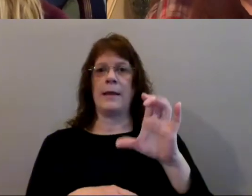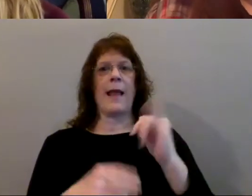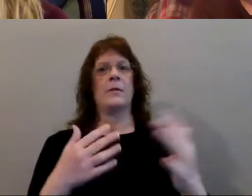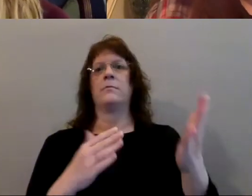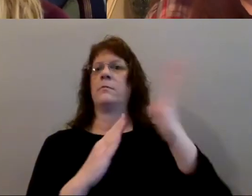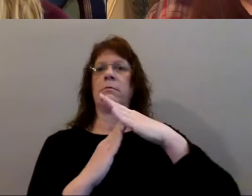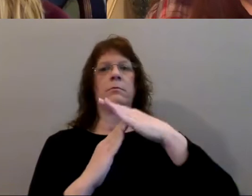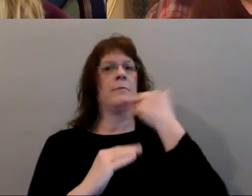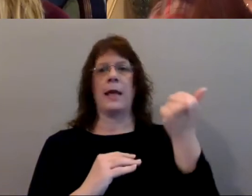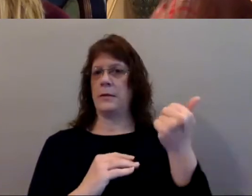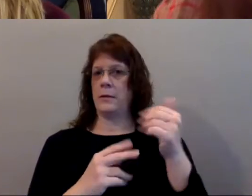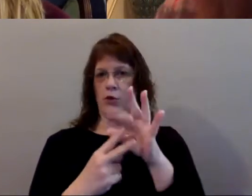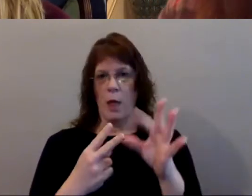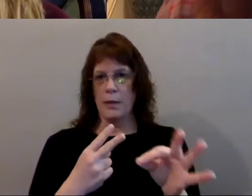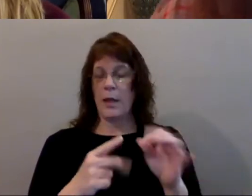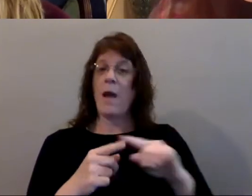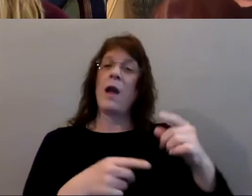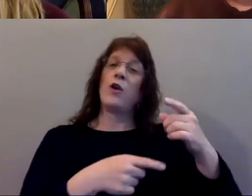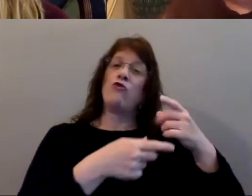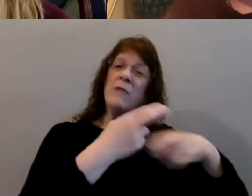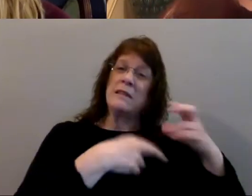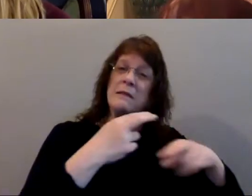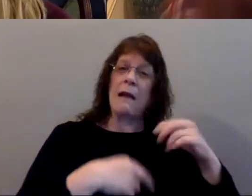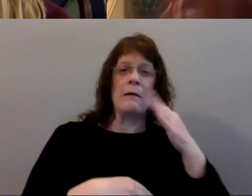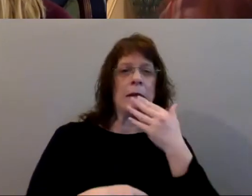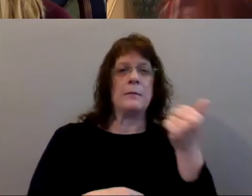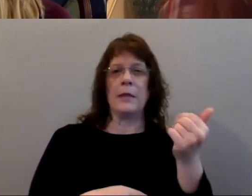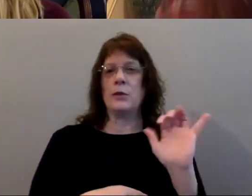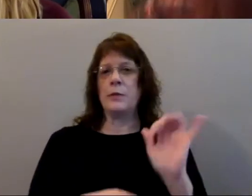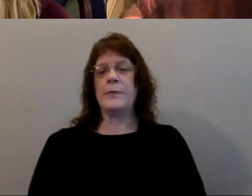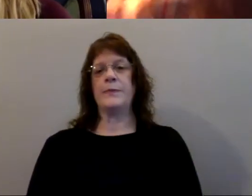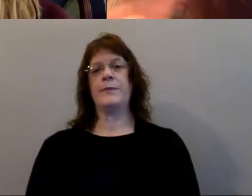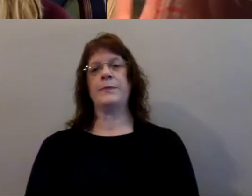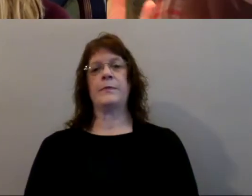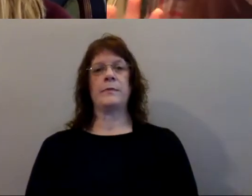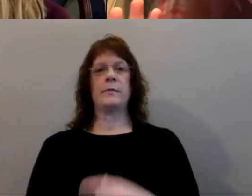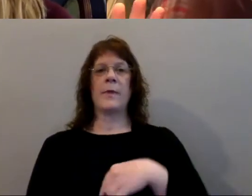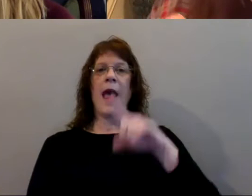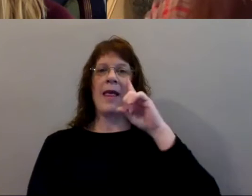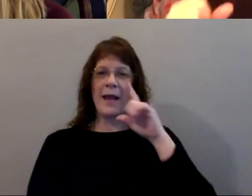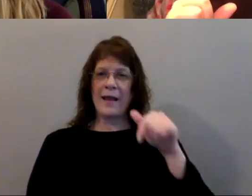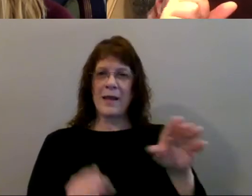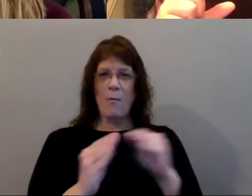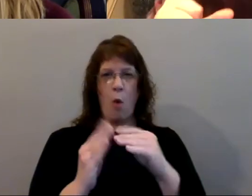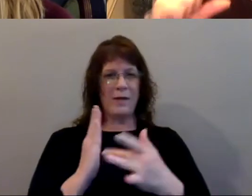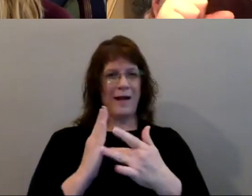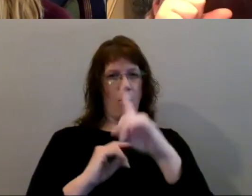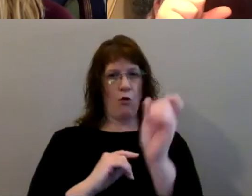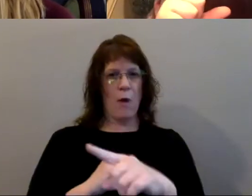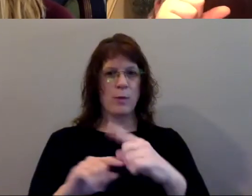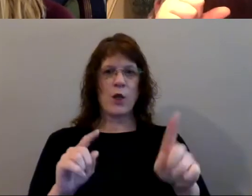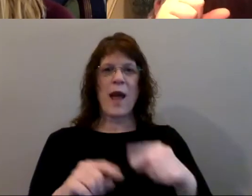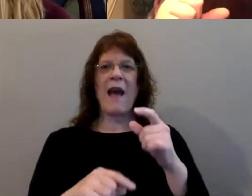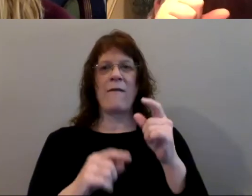but recycled is always best, I think. Cool. And so this is more of like a technical question, but do you have a microphone on